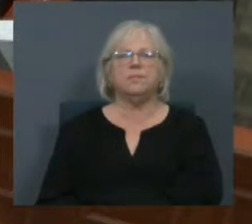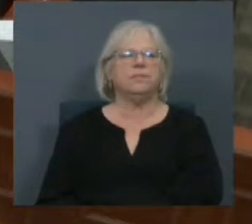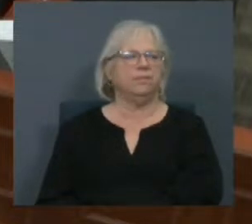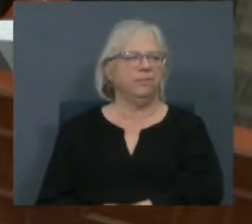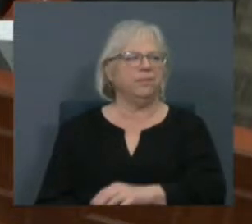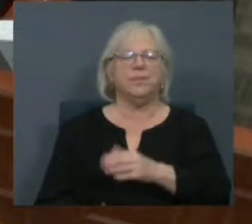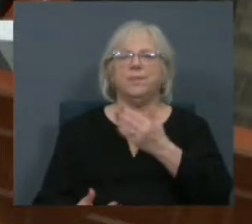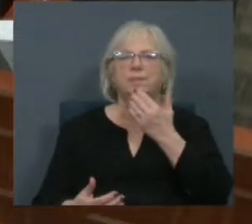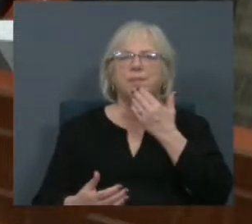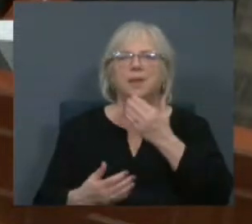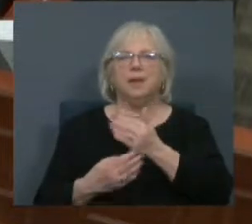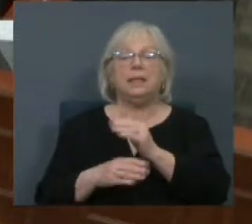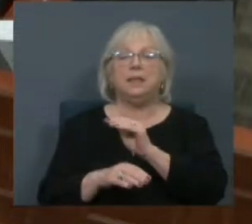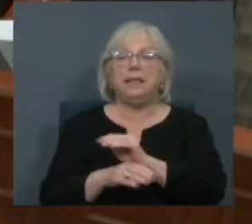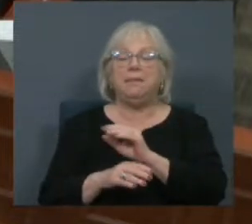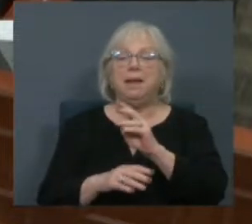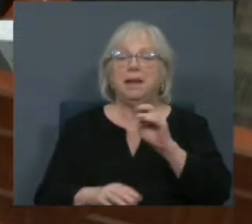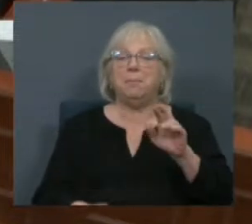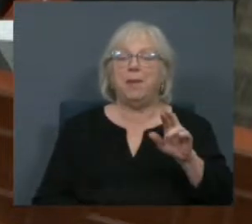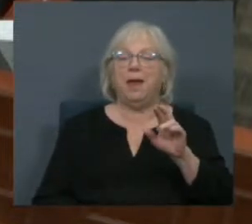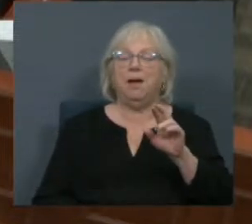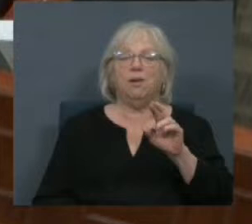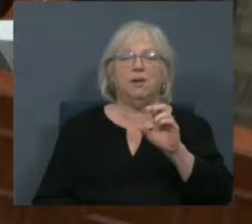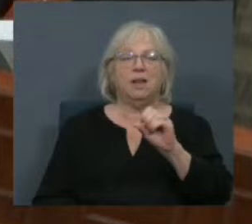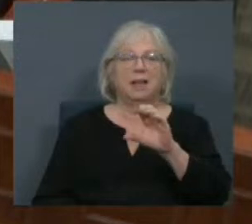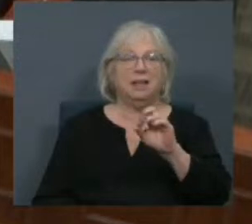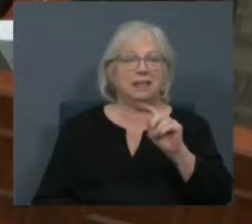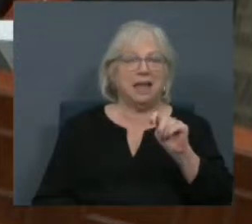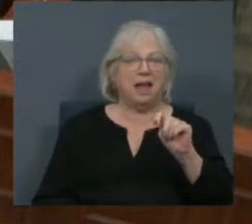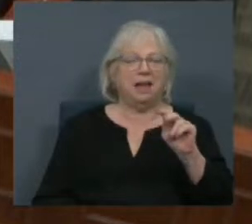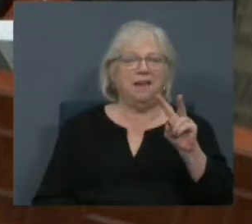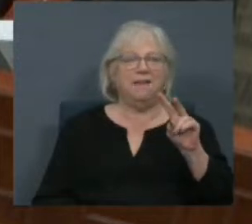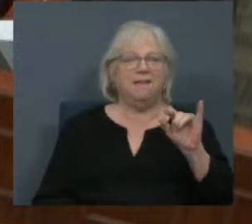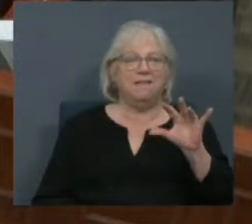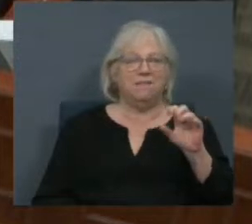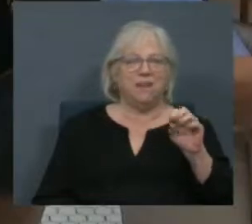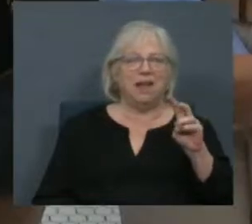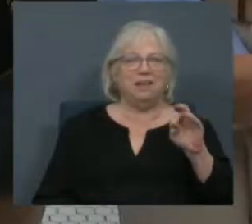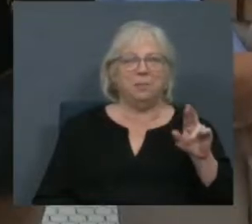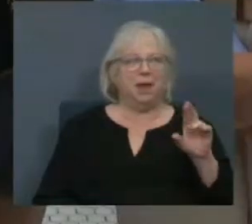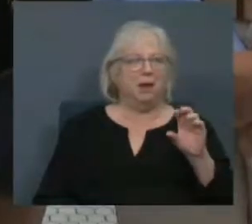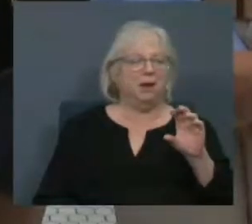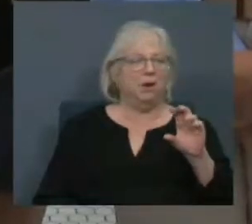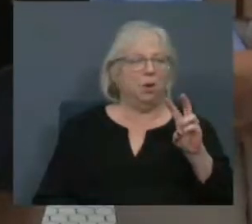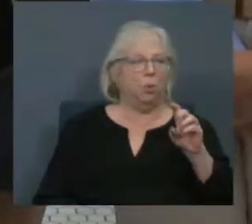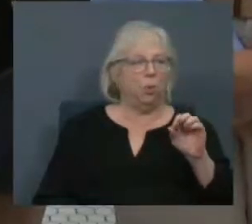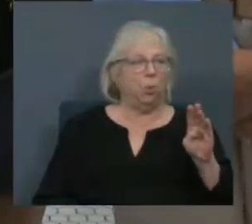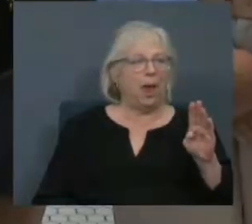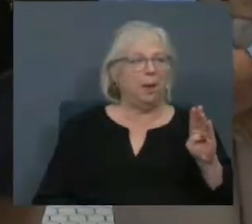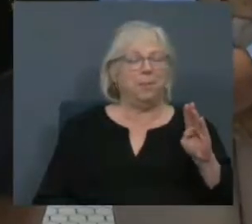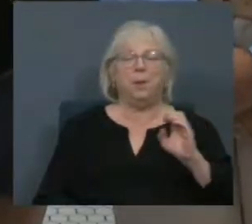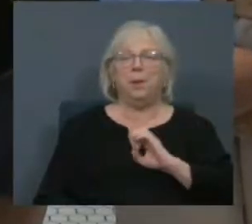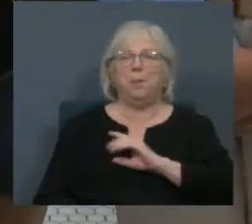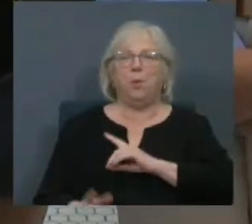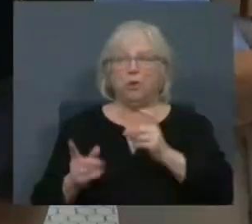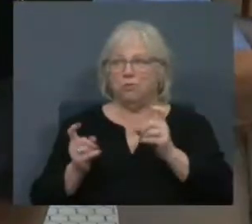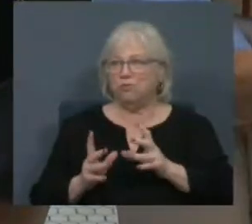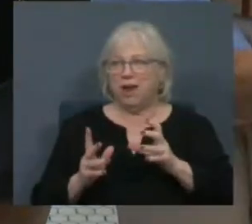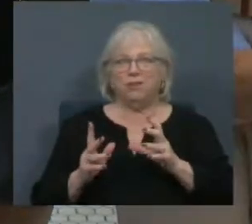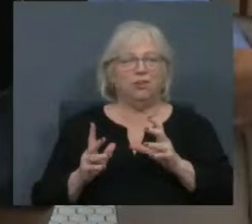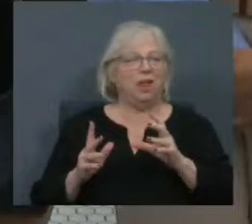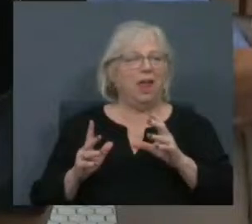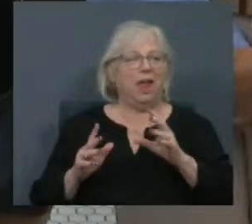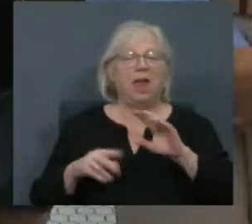Good evening, Mayor Scott, Vice Mayor Webb, and the Board of Directors, everyone here tonight and